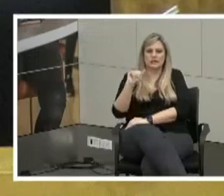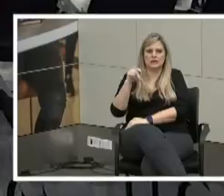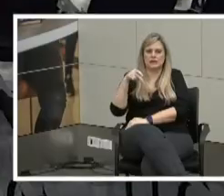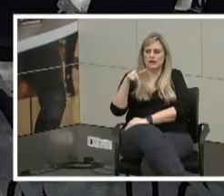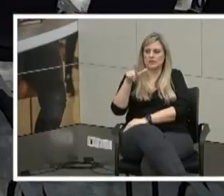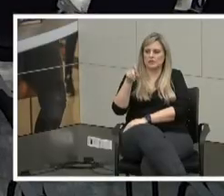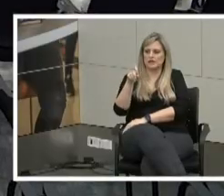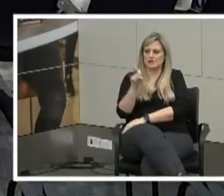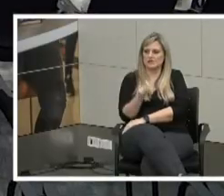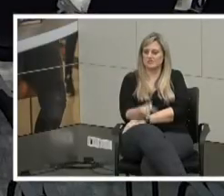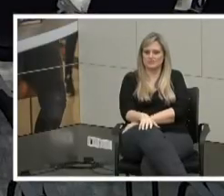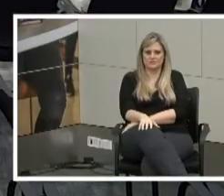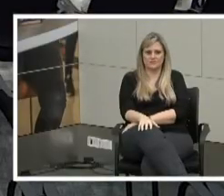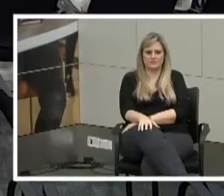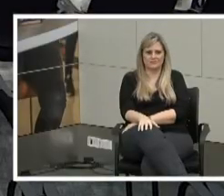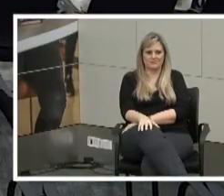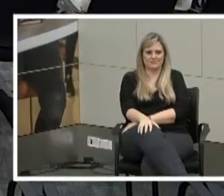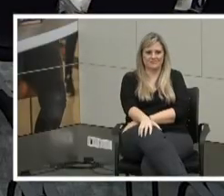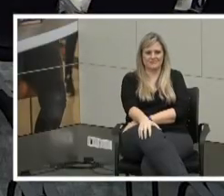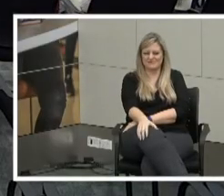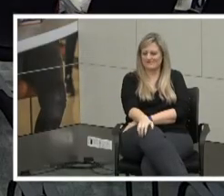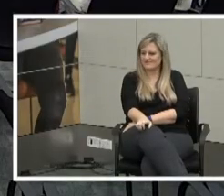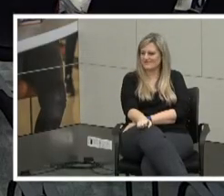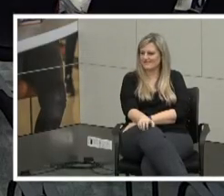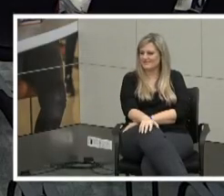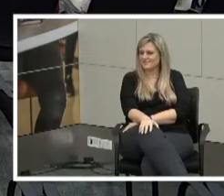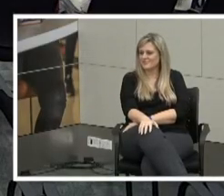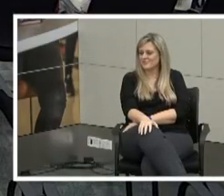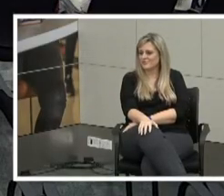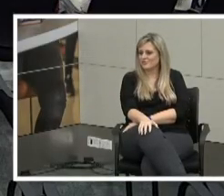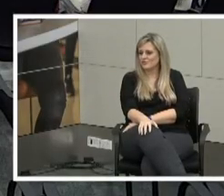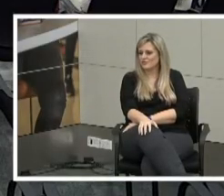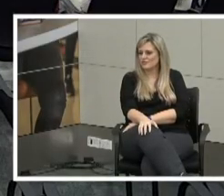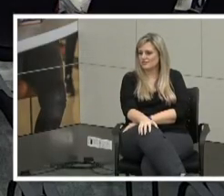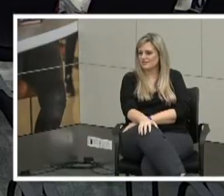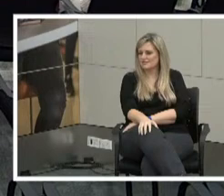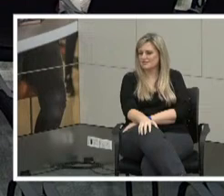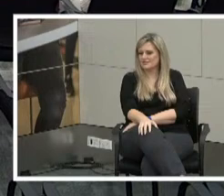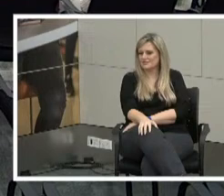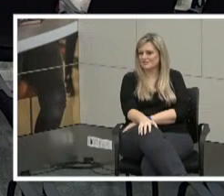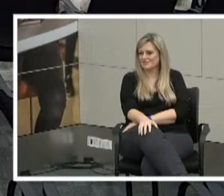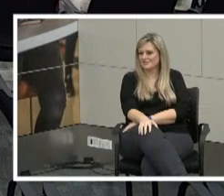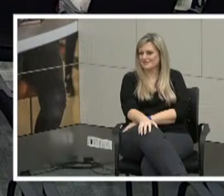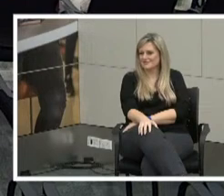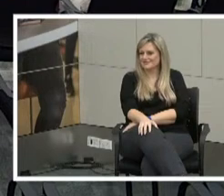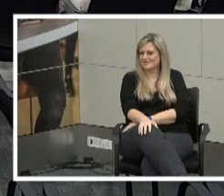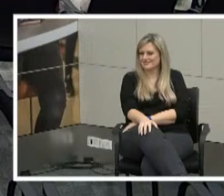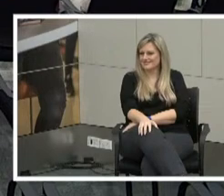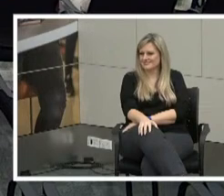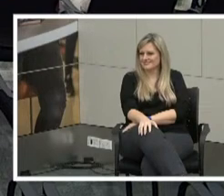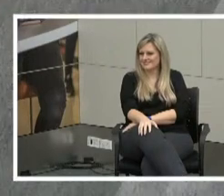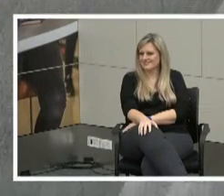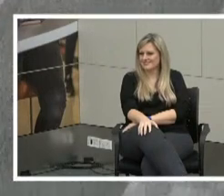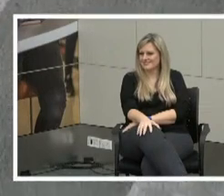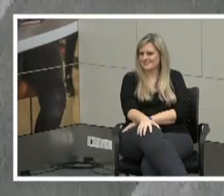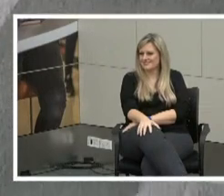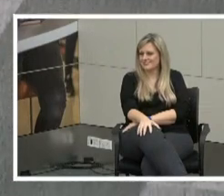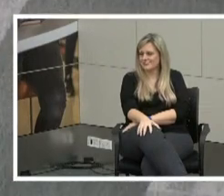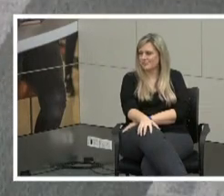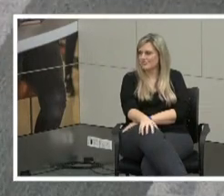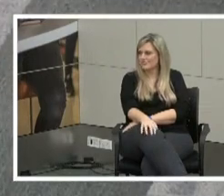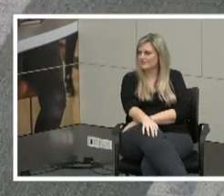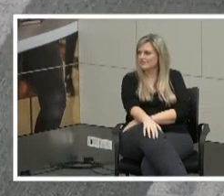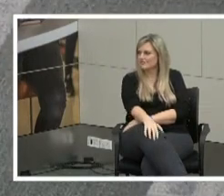Maples Stacy Hunter Mr Hunter yes sir